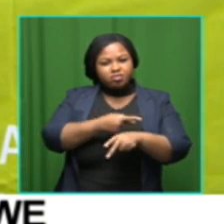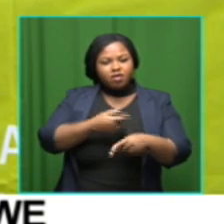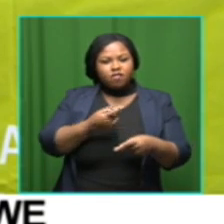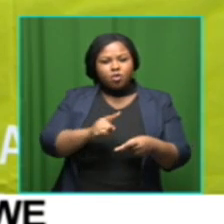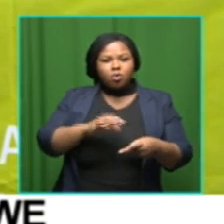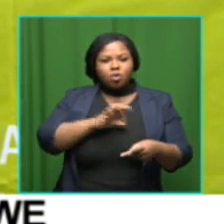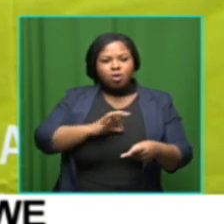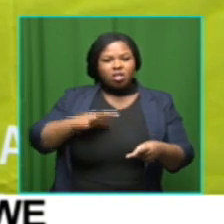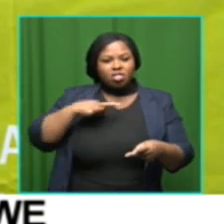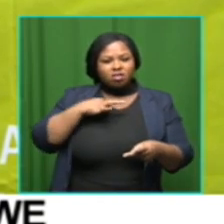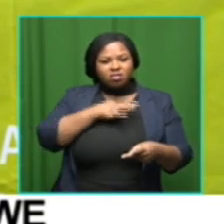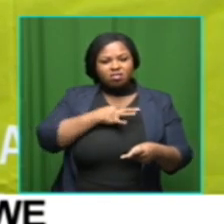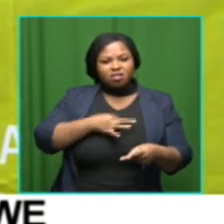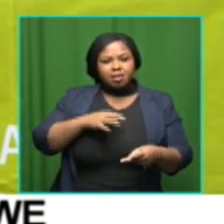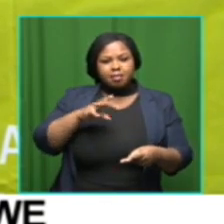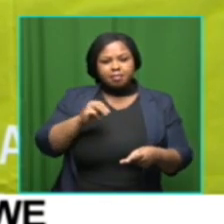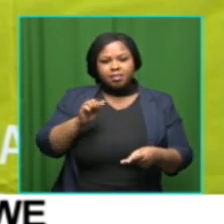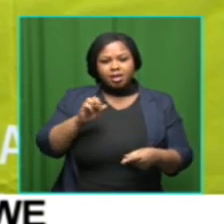malaria and